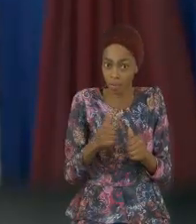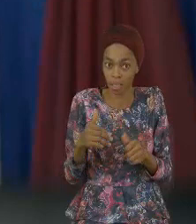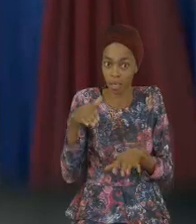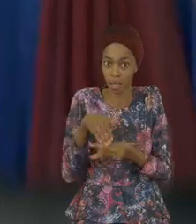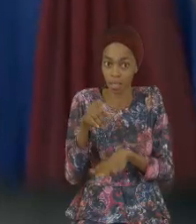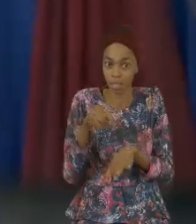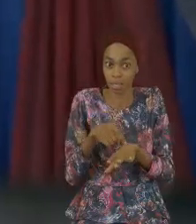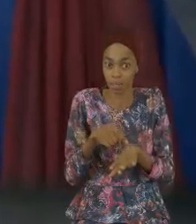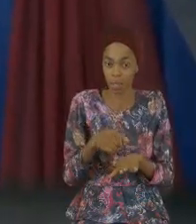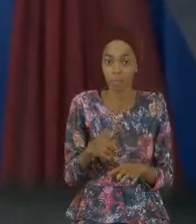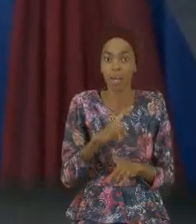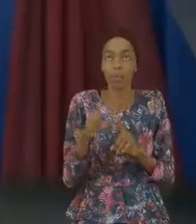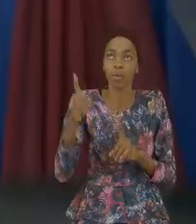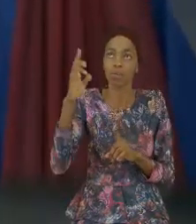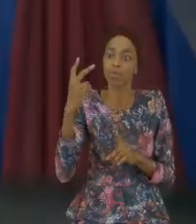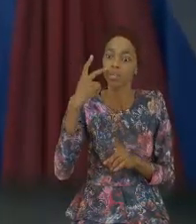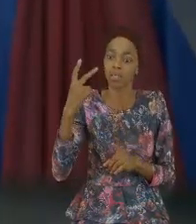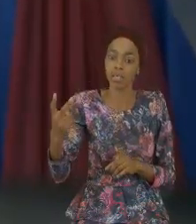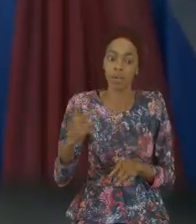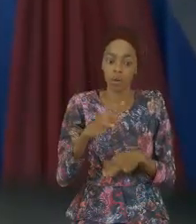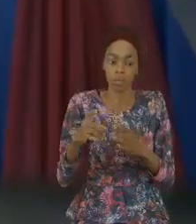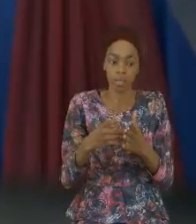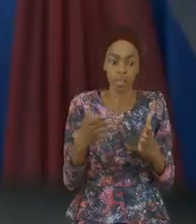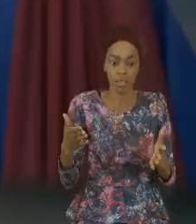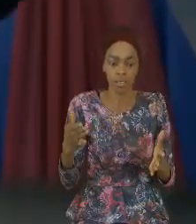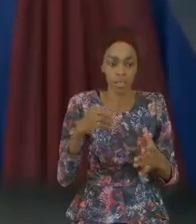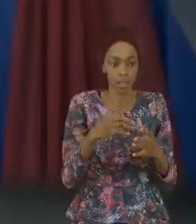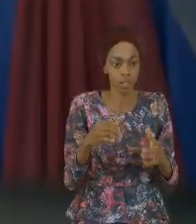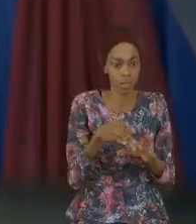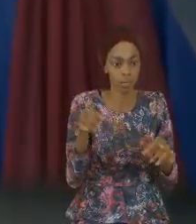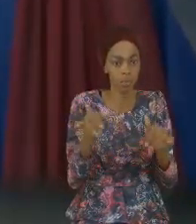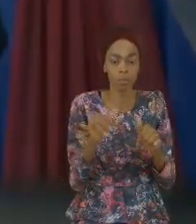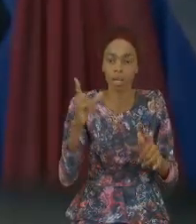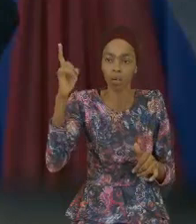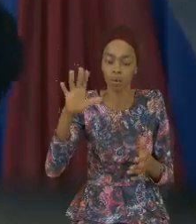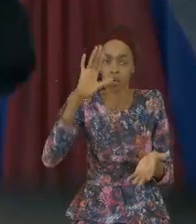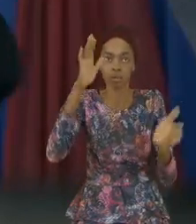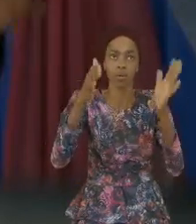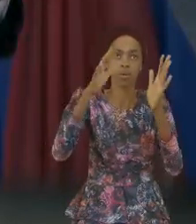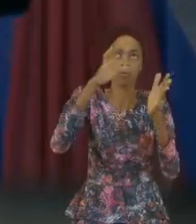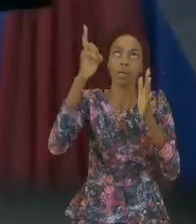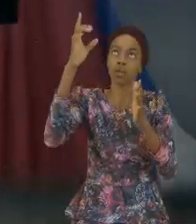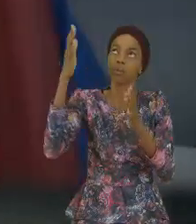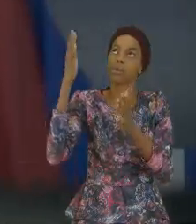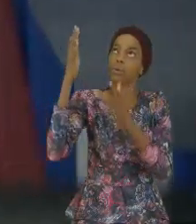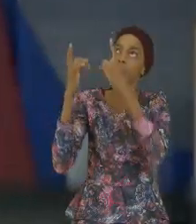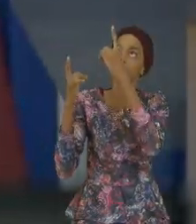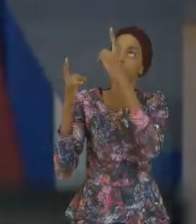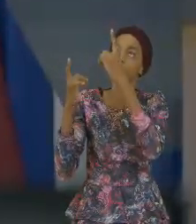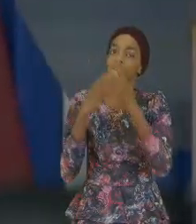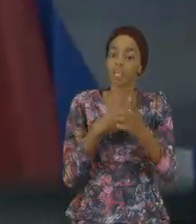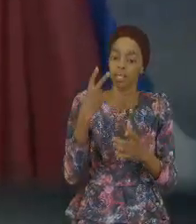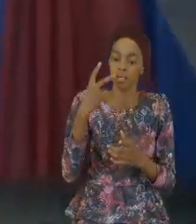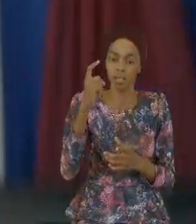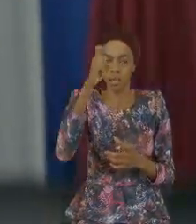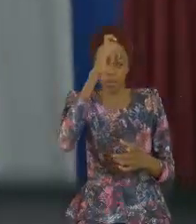you see those things at the same time, you can make comparison. God up there, he sees the land of